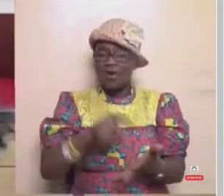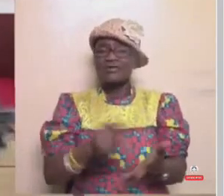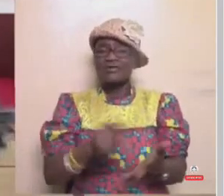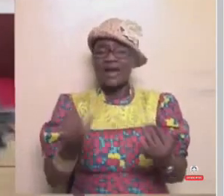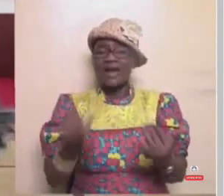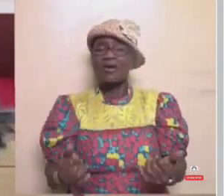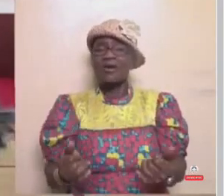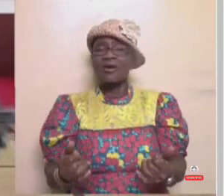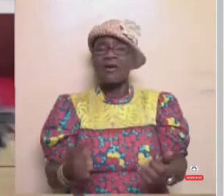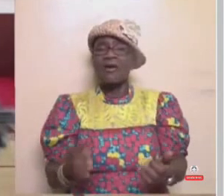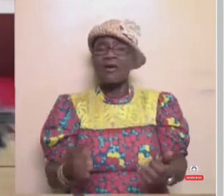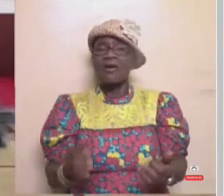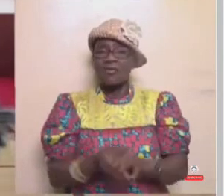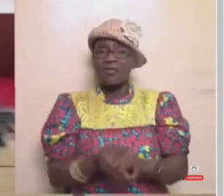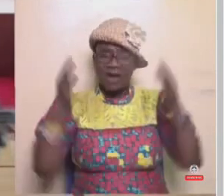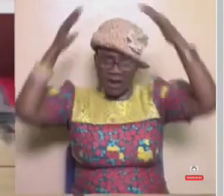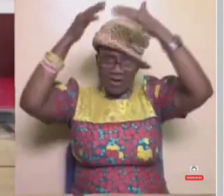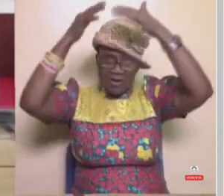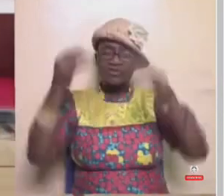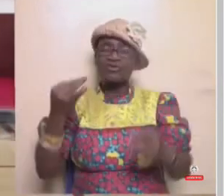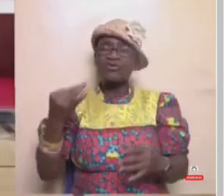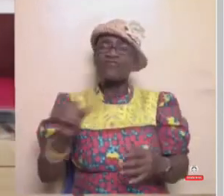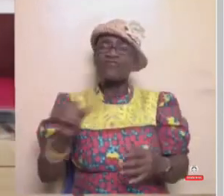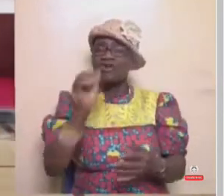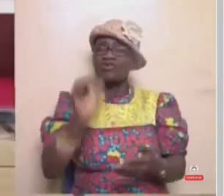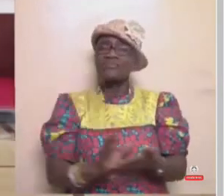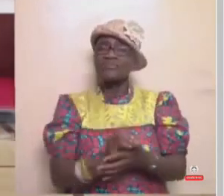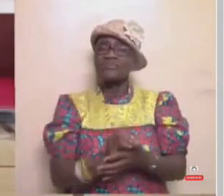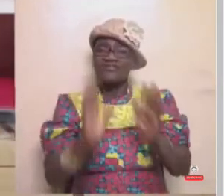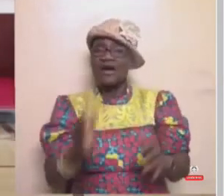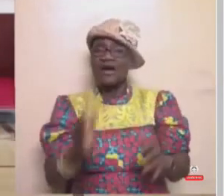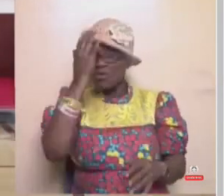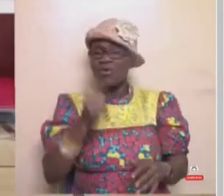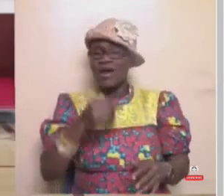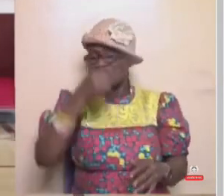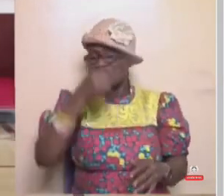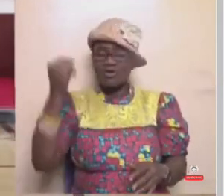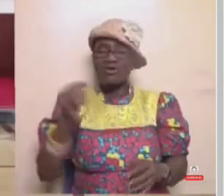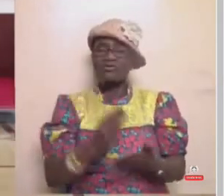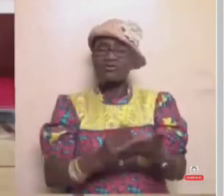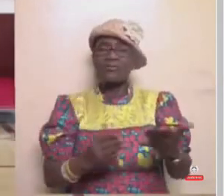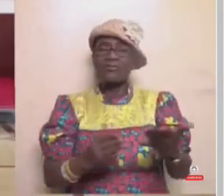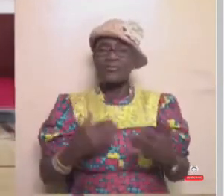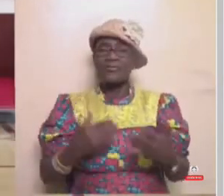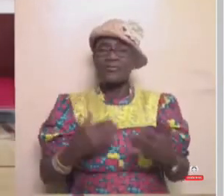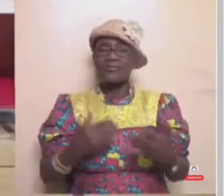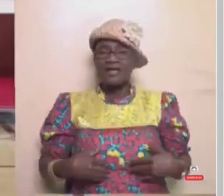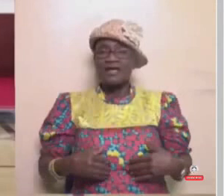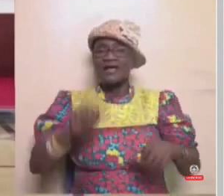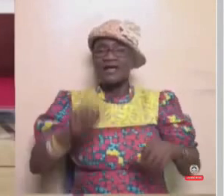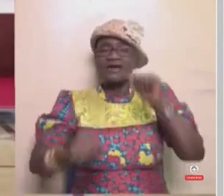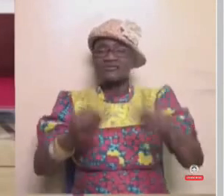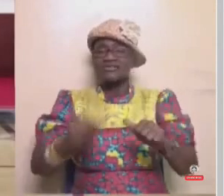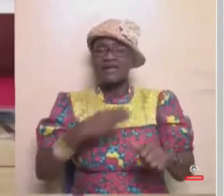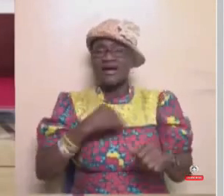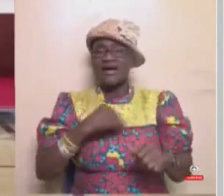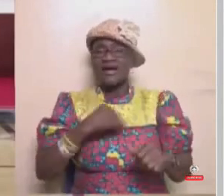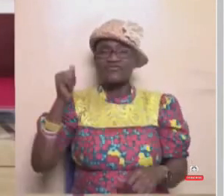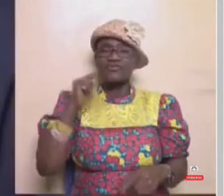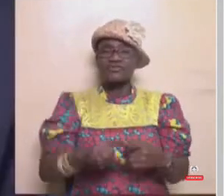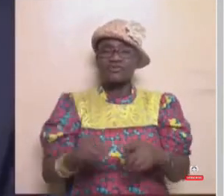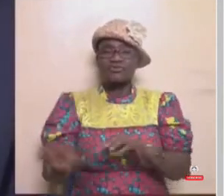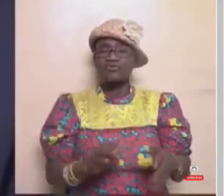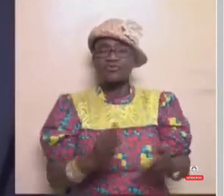apostle of the Gentiles. Why? Because somebody doubted and refused to do something about it.